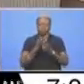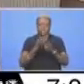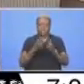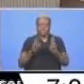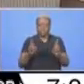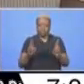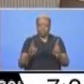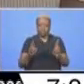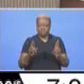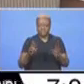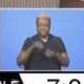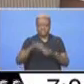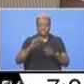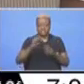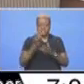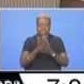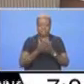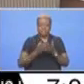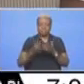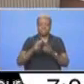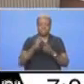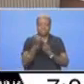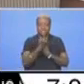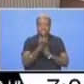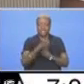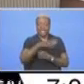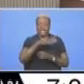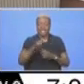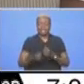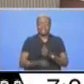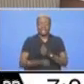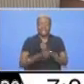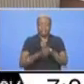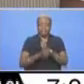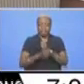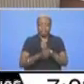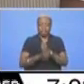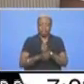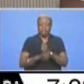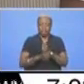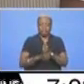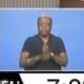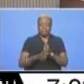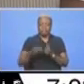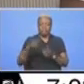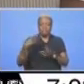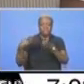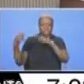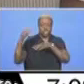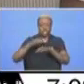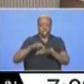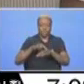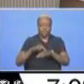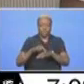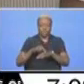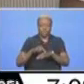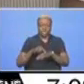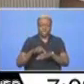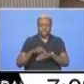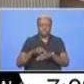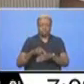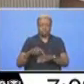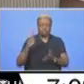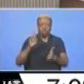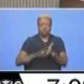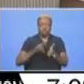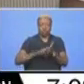some situations, but essentially humanitarian aid. But then there will be reconstruction, building resilience, recovery. And this